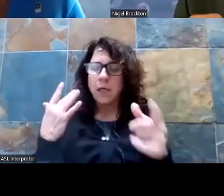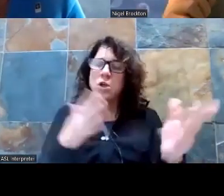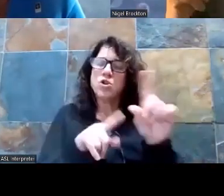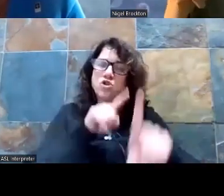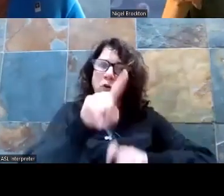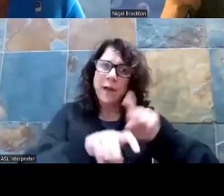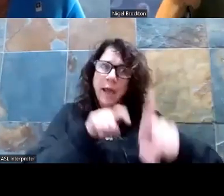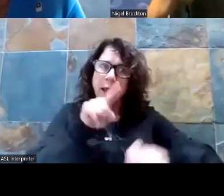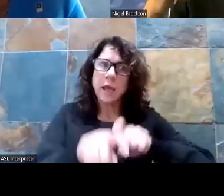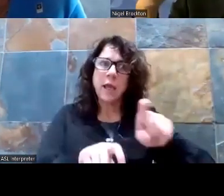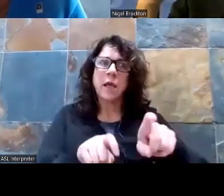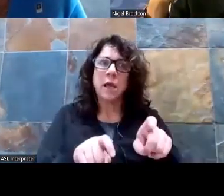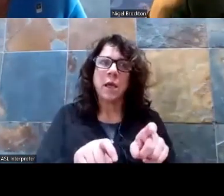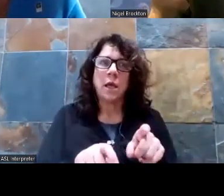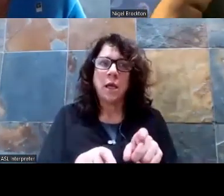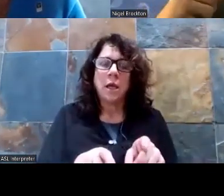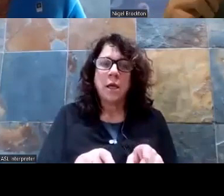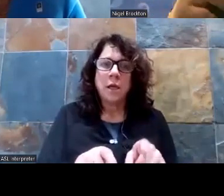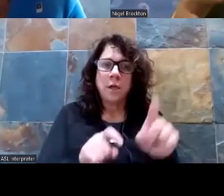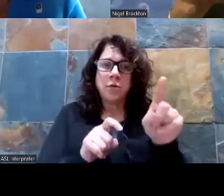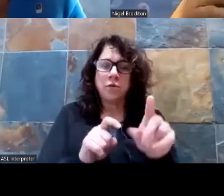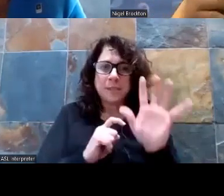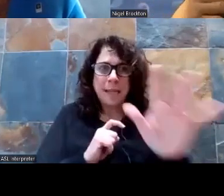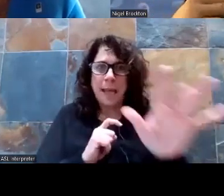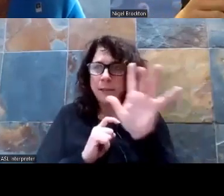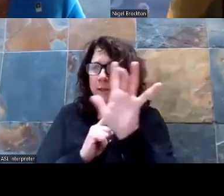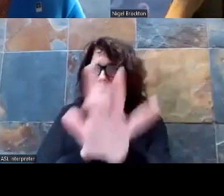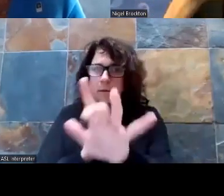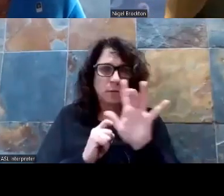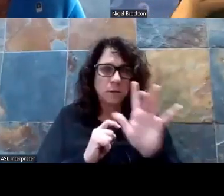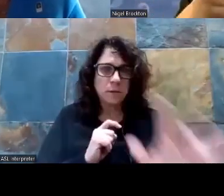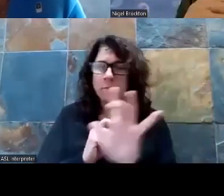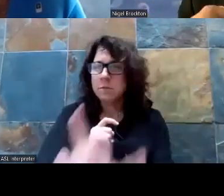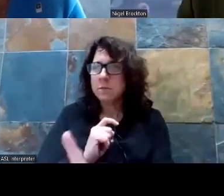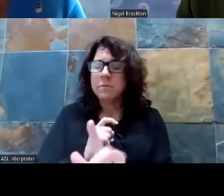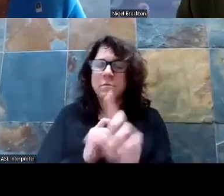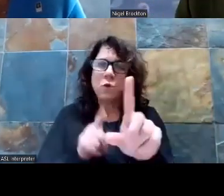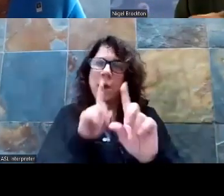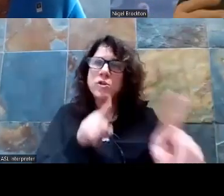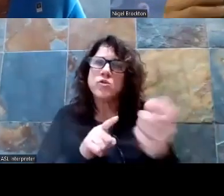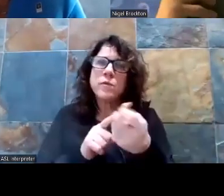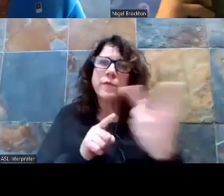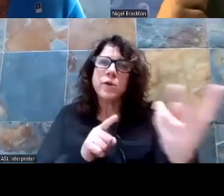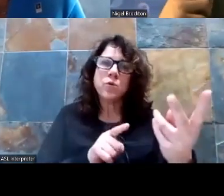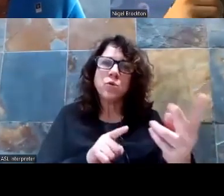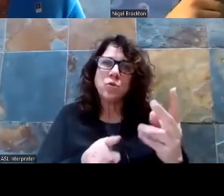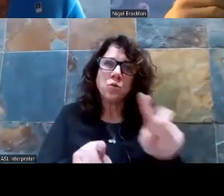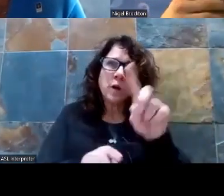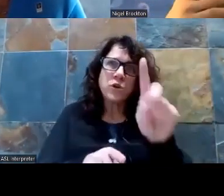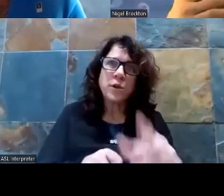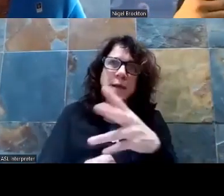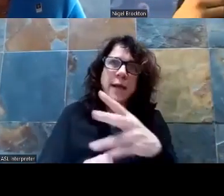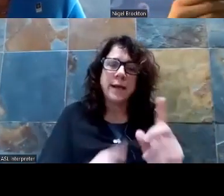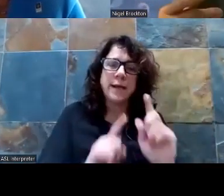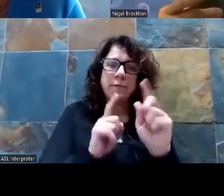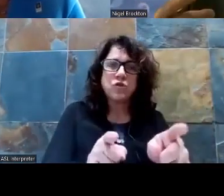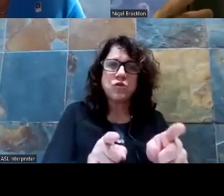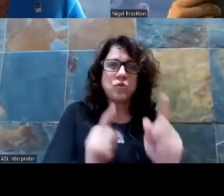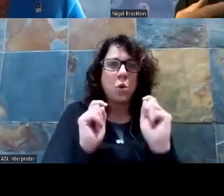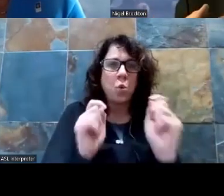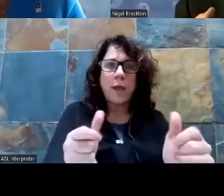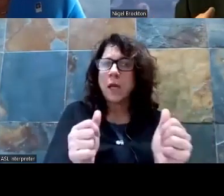survey that you select how you are, you know, you answer a few questions, and it gives you a very